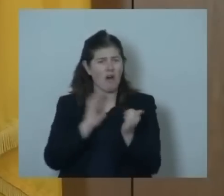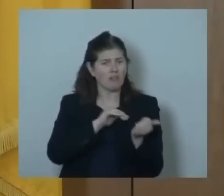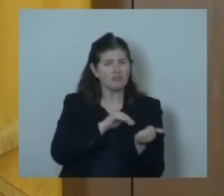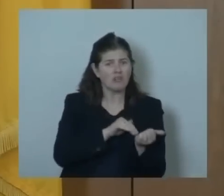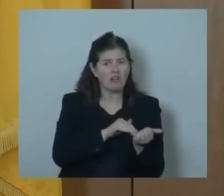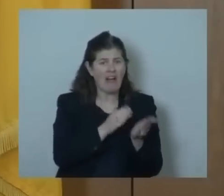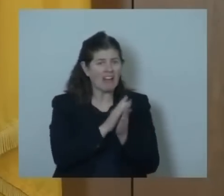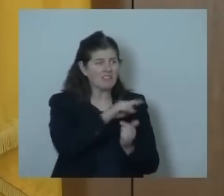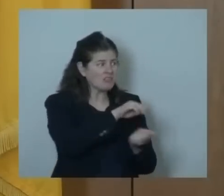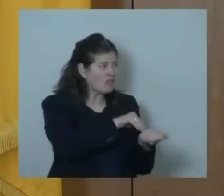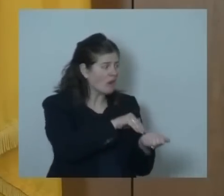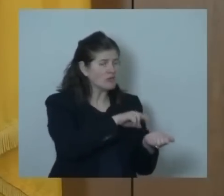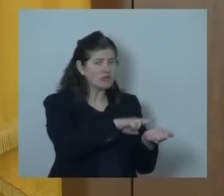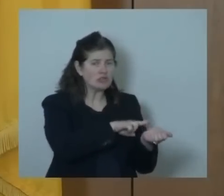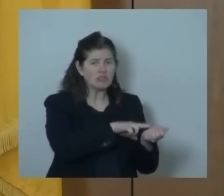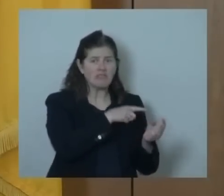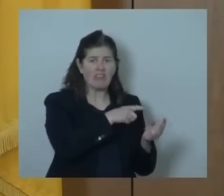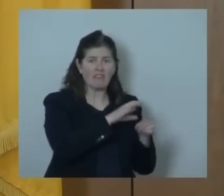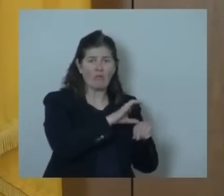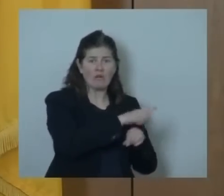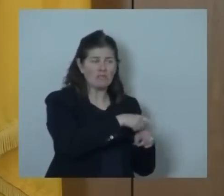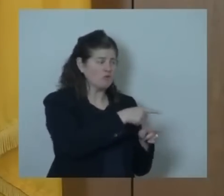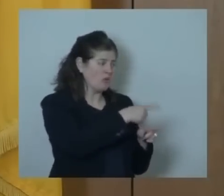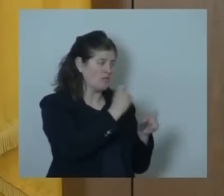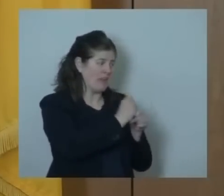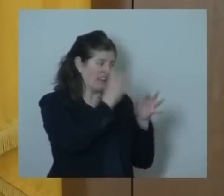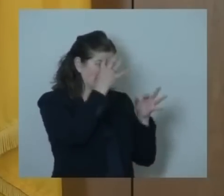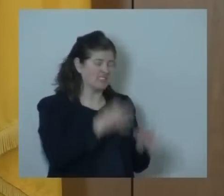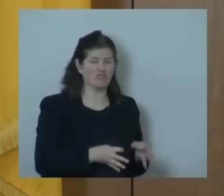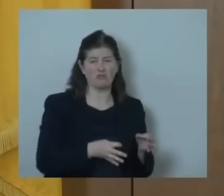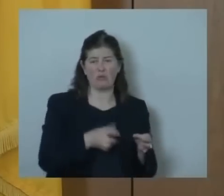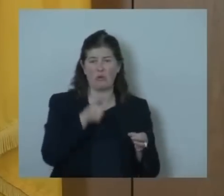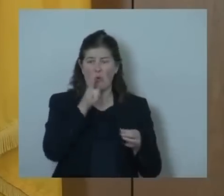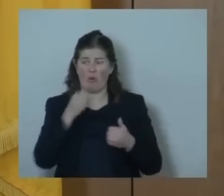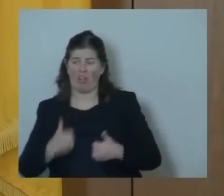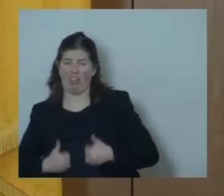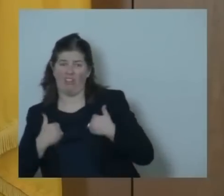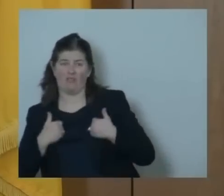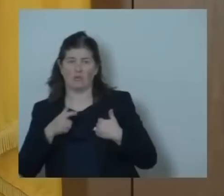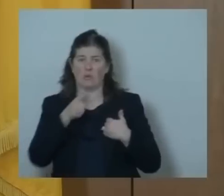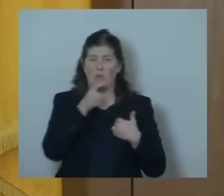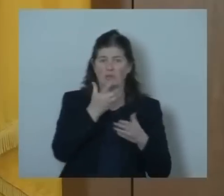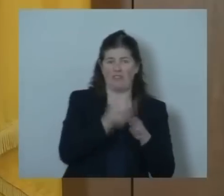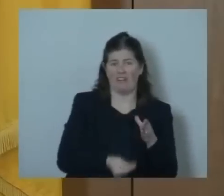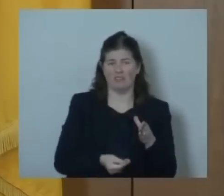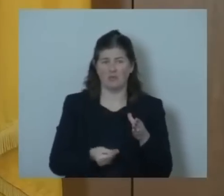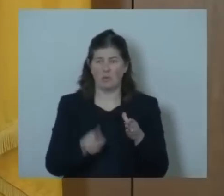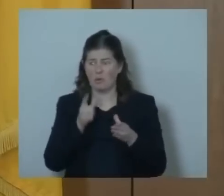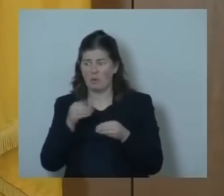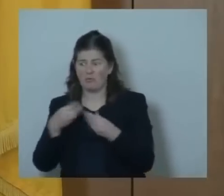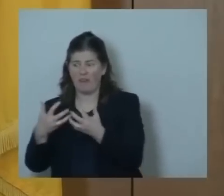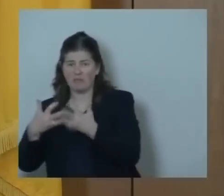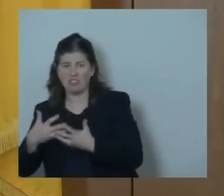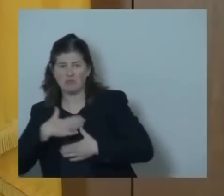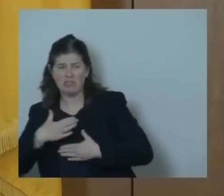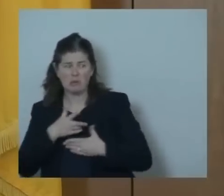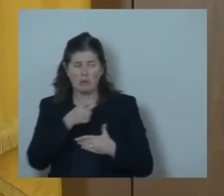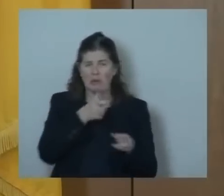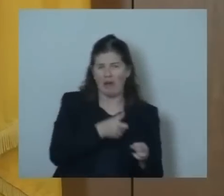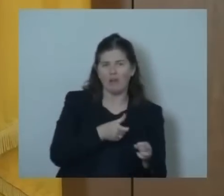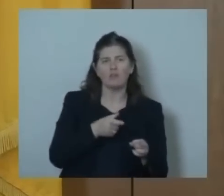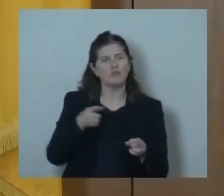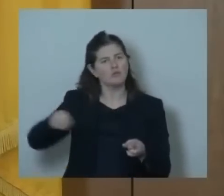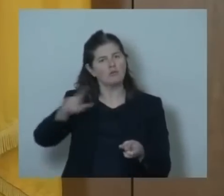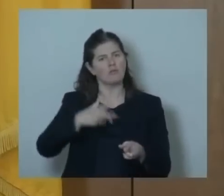doctors or nurses to make that decision about who should get a ventilator or not. So you should